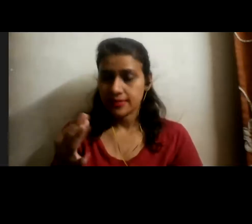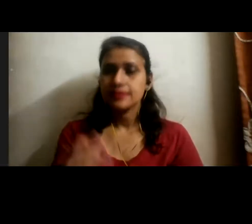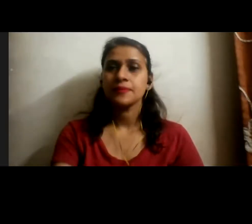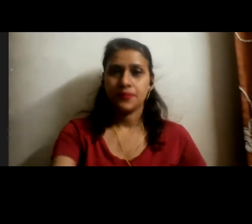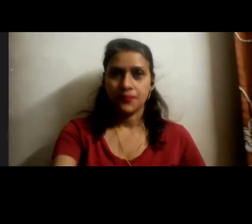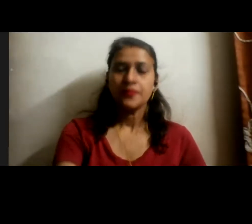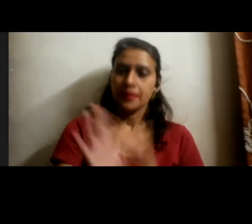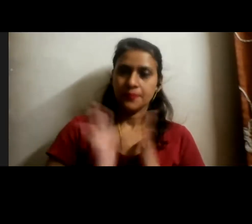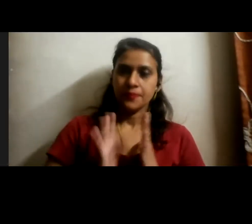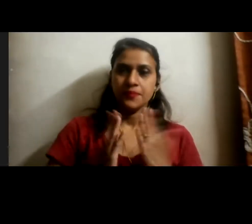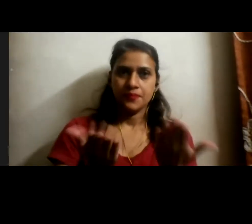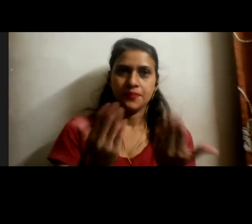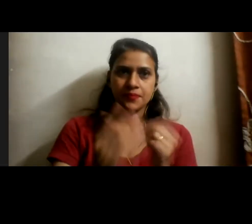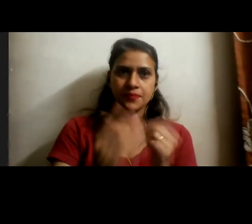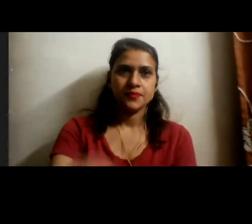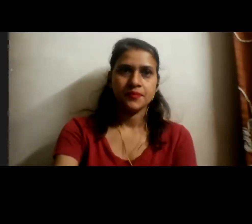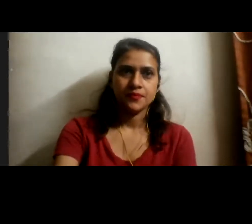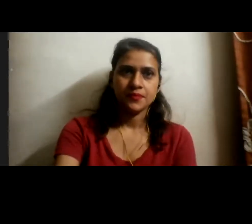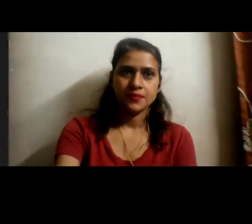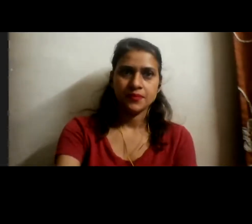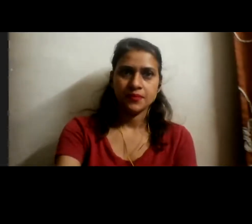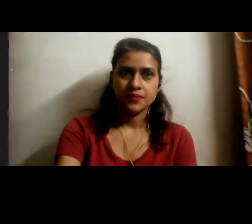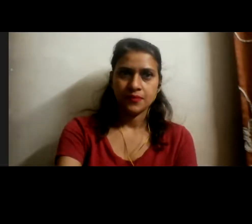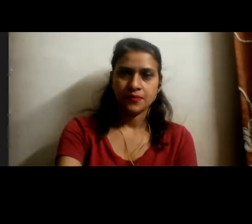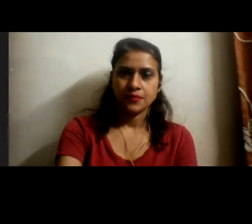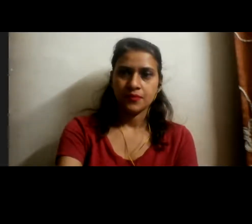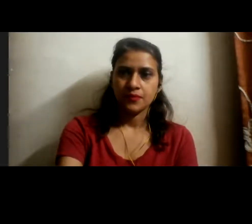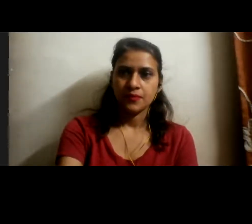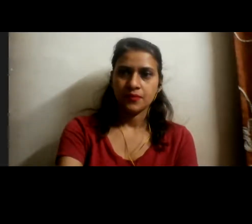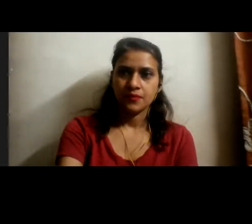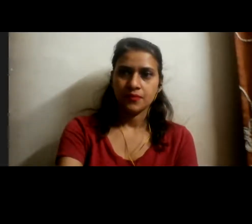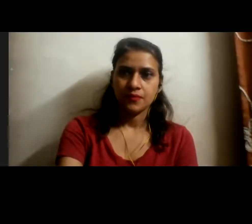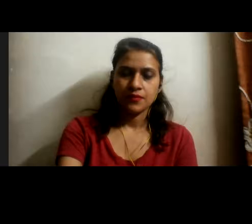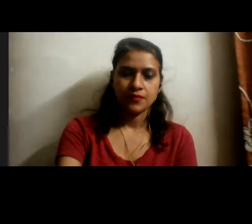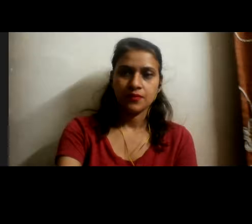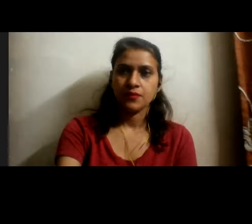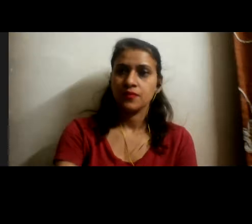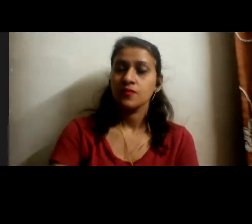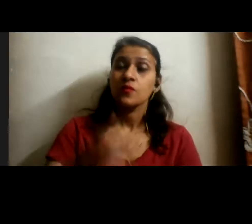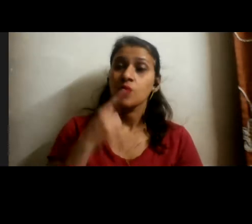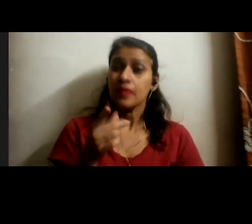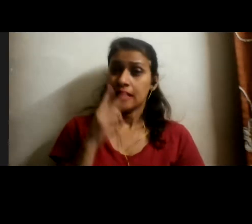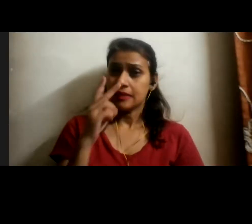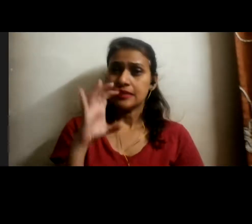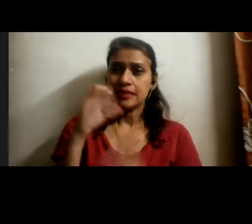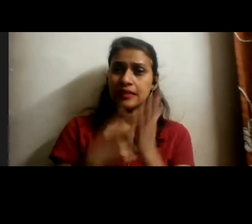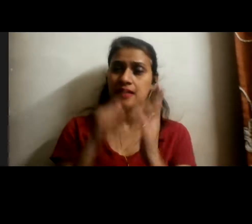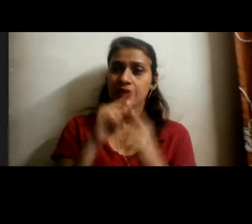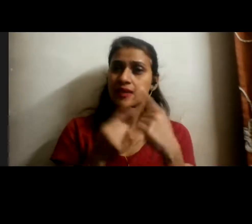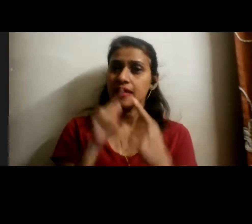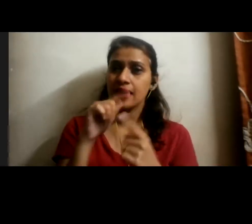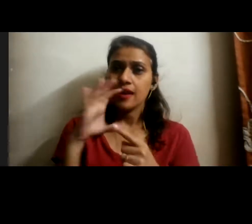Yeah, go ahead, Ashwin. Yeah, so now when I'm doing this critical analysis, how much